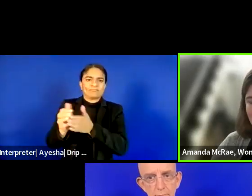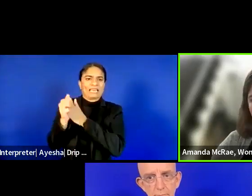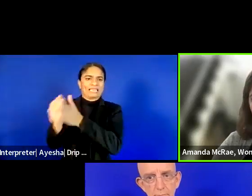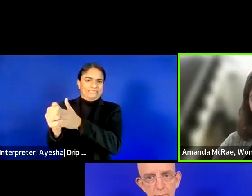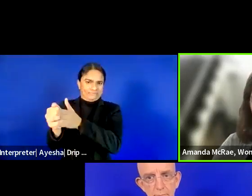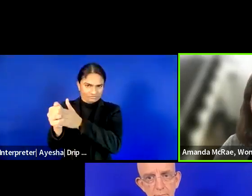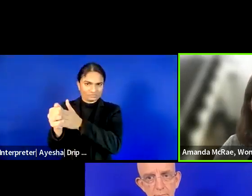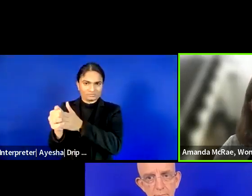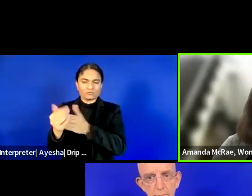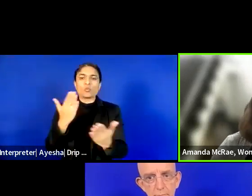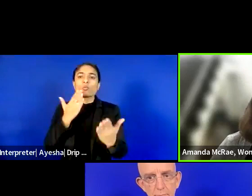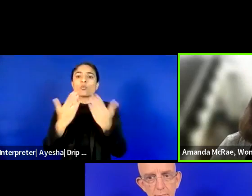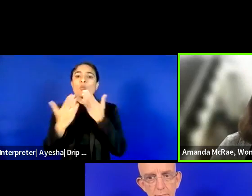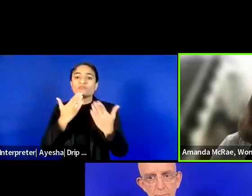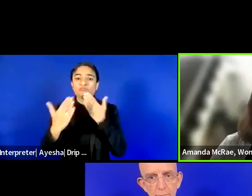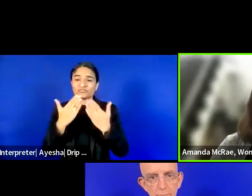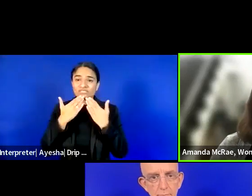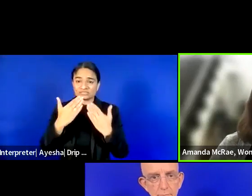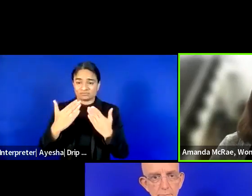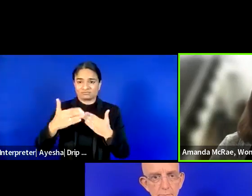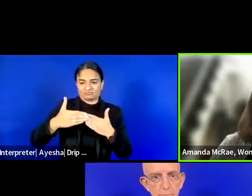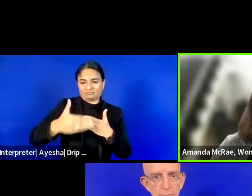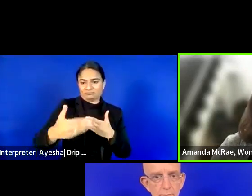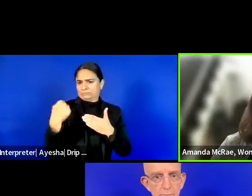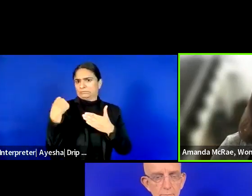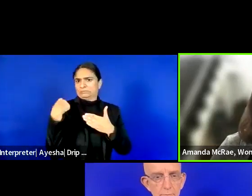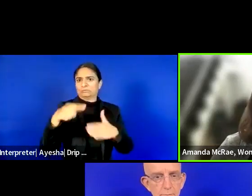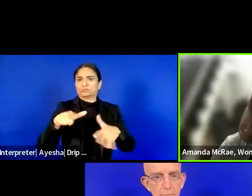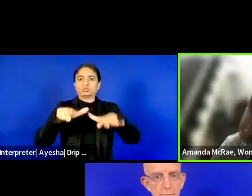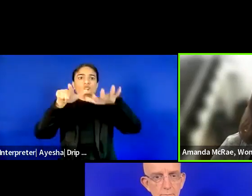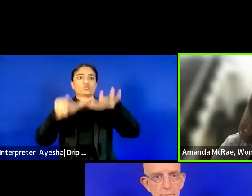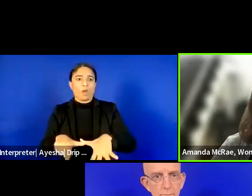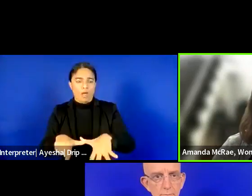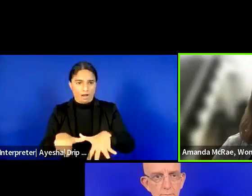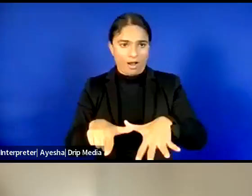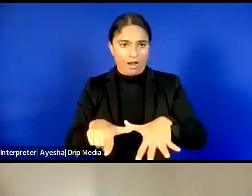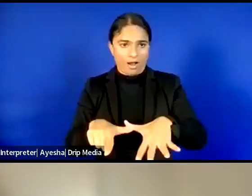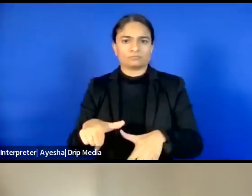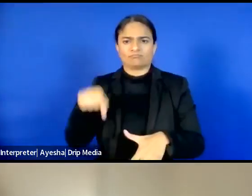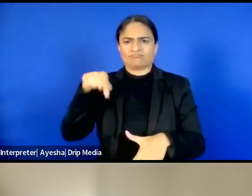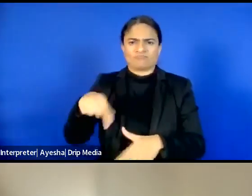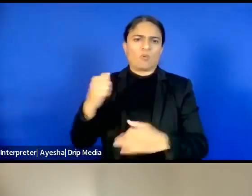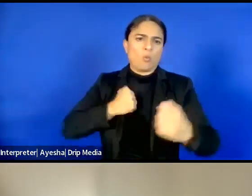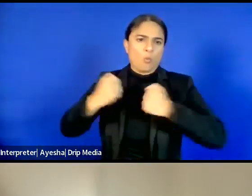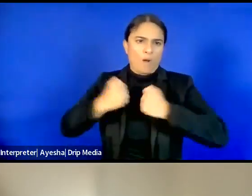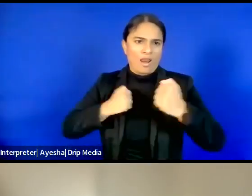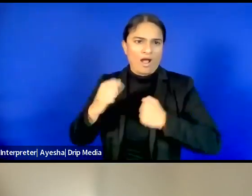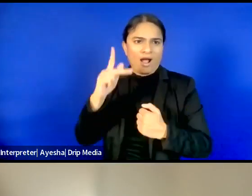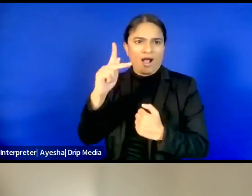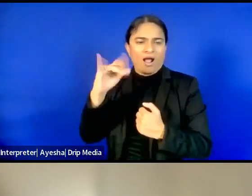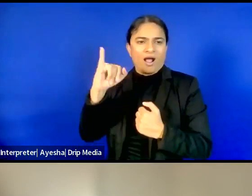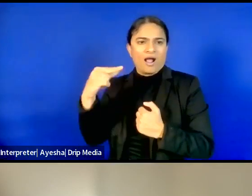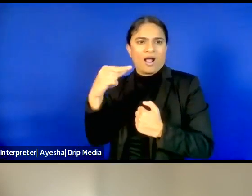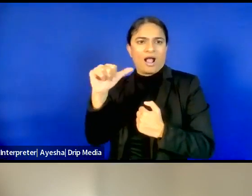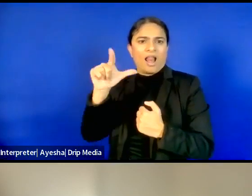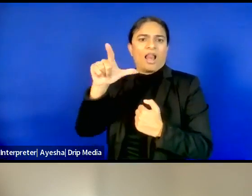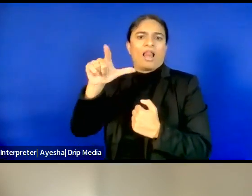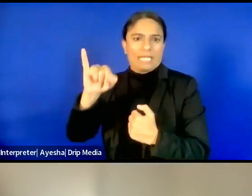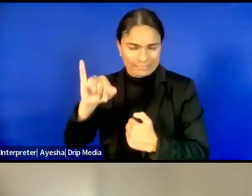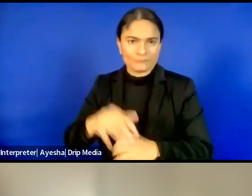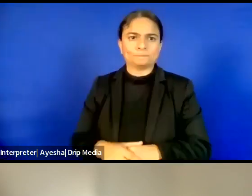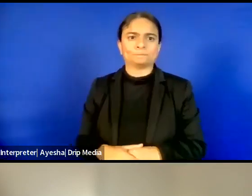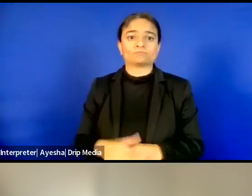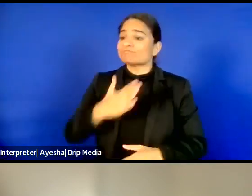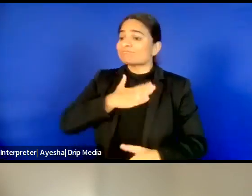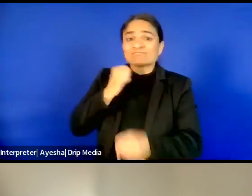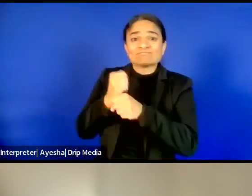and its successes. We're also joined by my colleague, Virginia Osana, who's the programs advisor at Women Enabled International